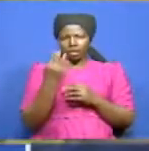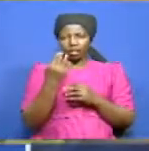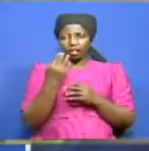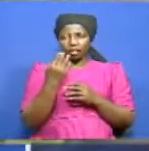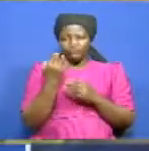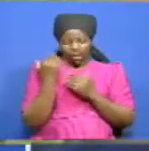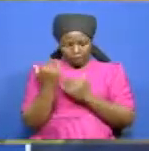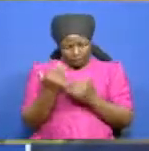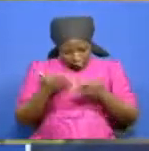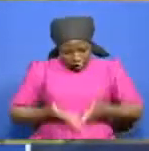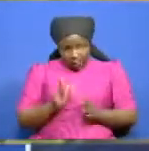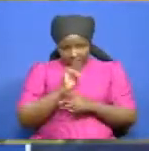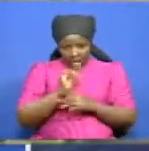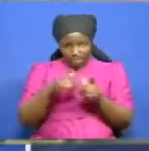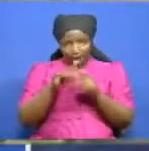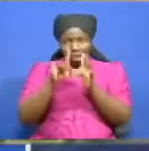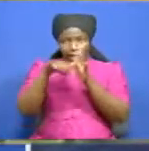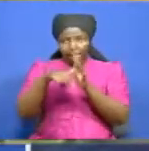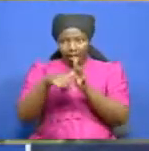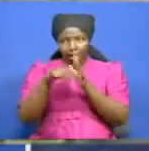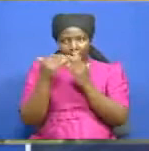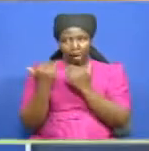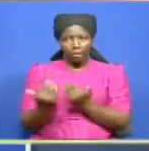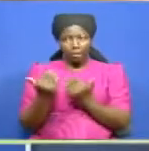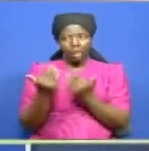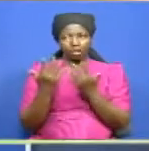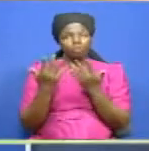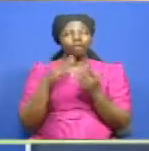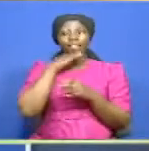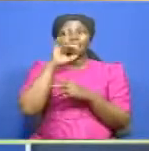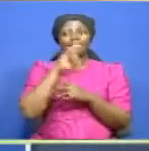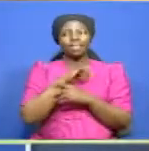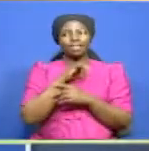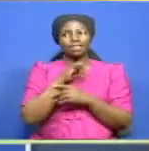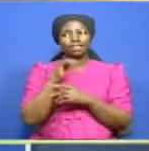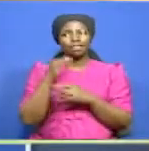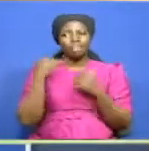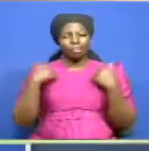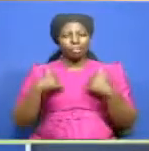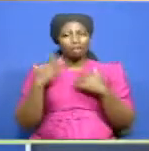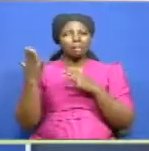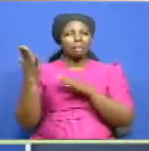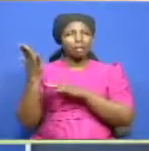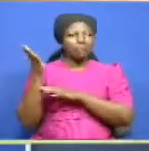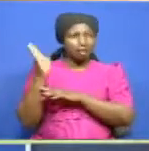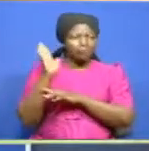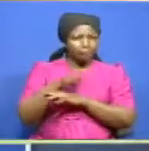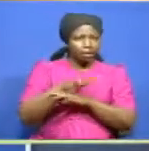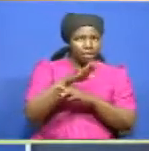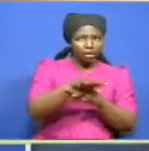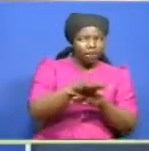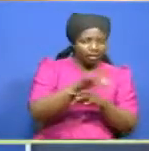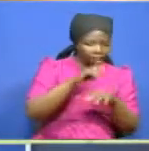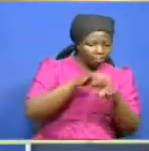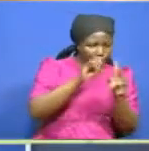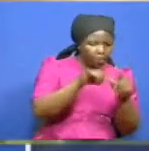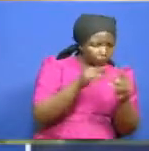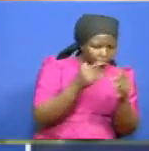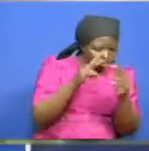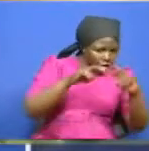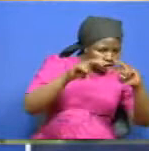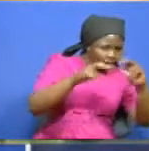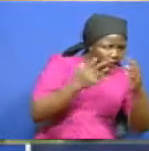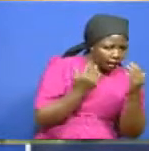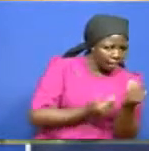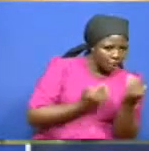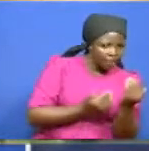niko nimetoka nimeenda toilet. Kurudi nipata tu anapiga ndera. Nilikuja kumwangalia.